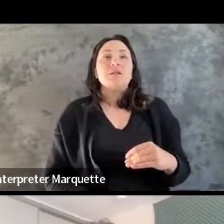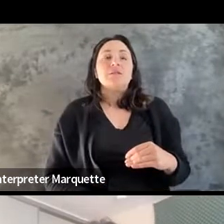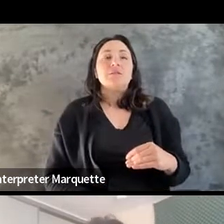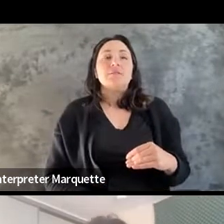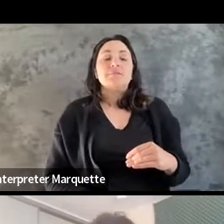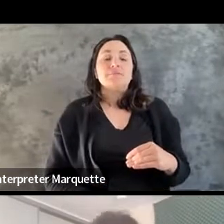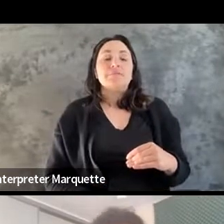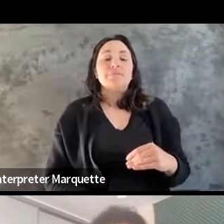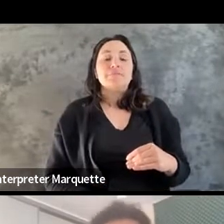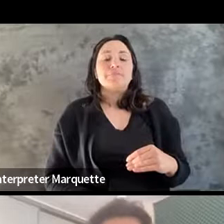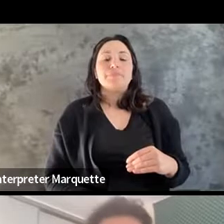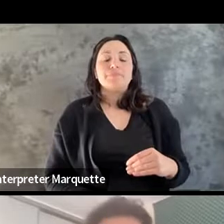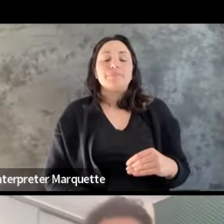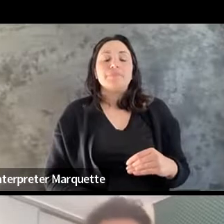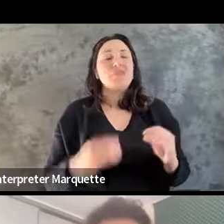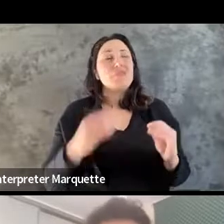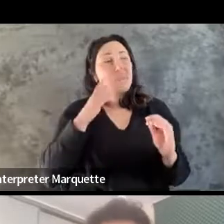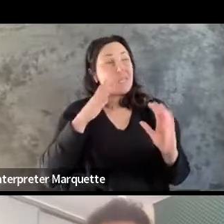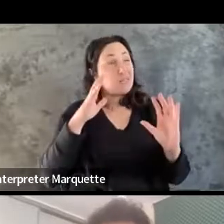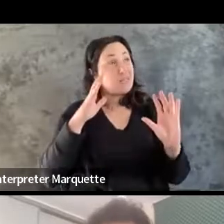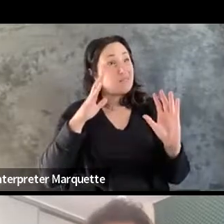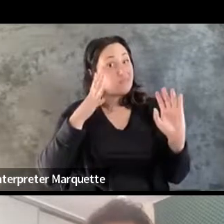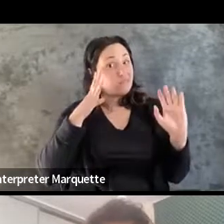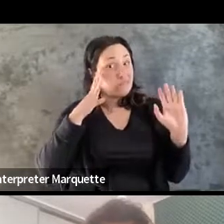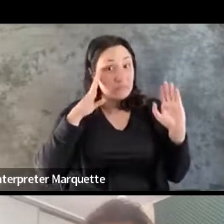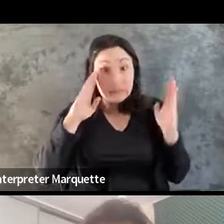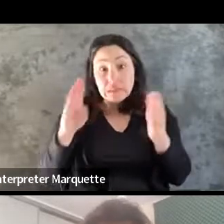and opinions and